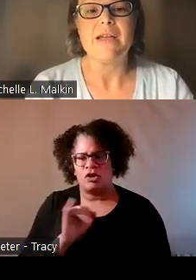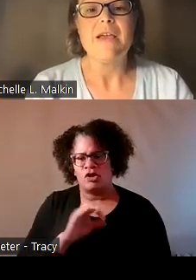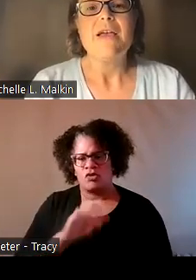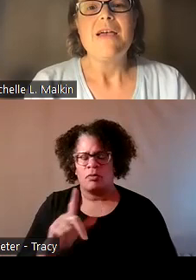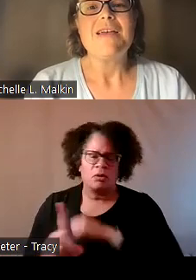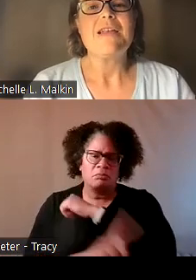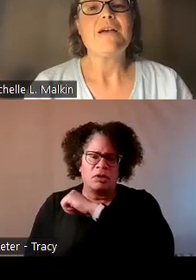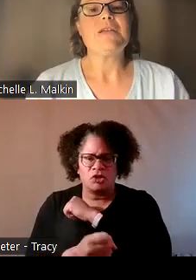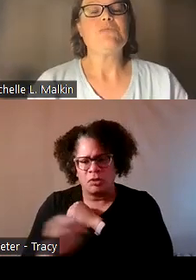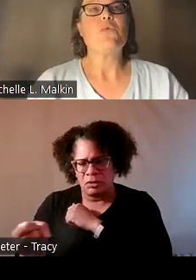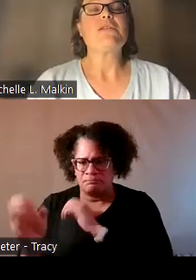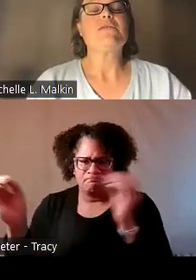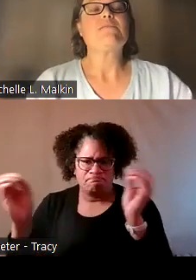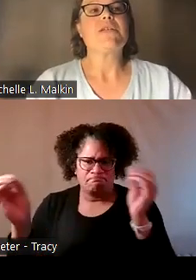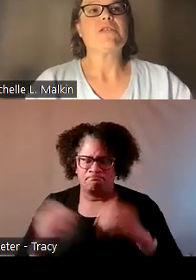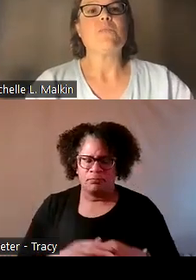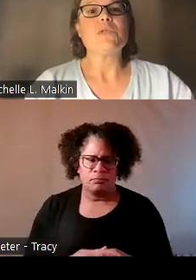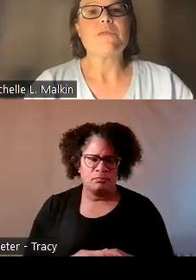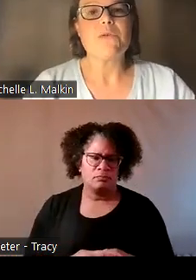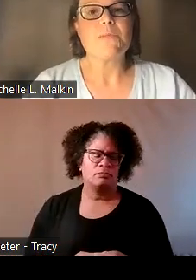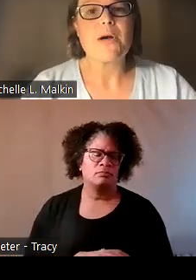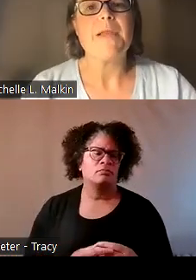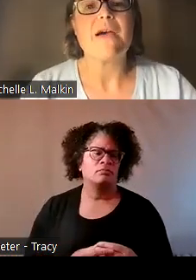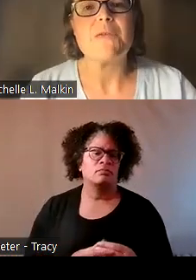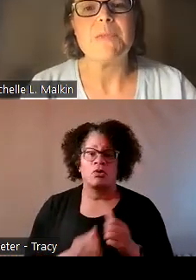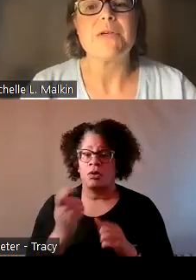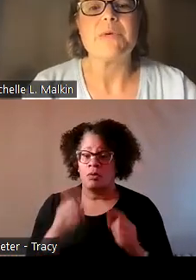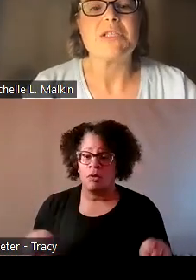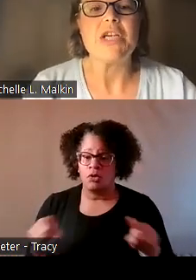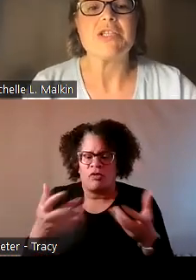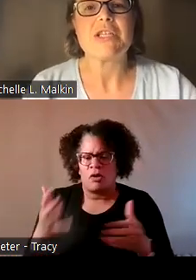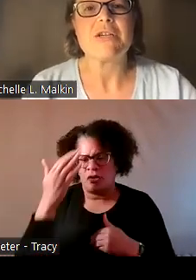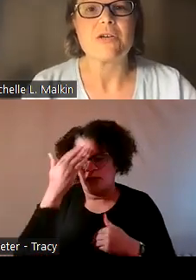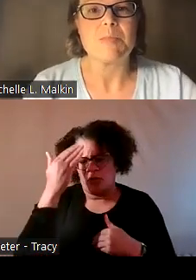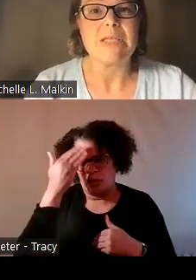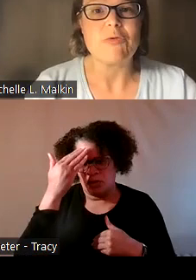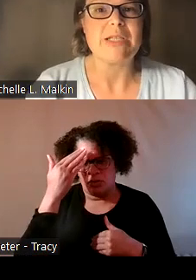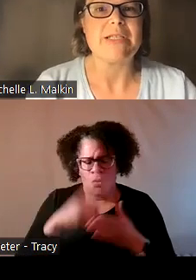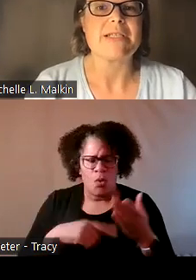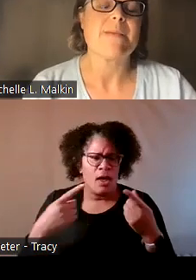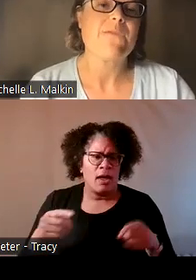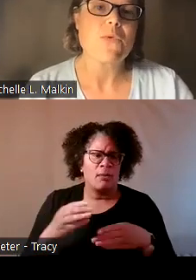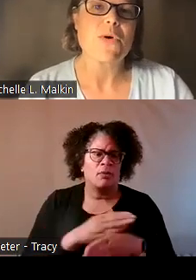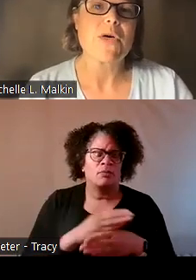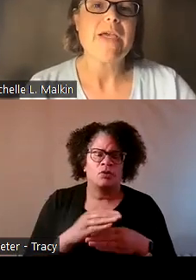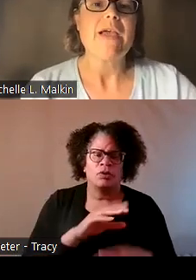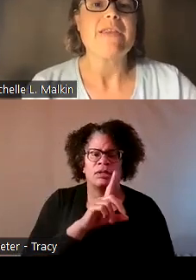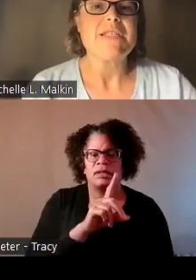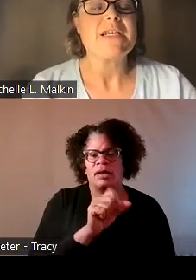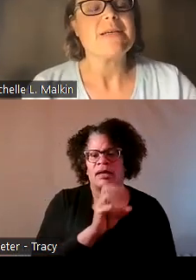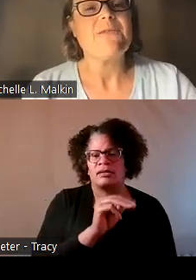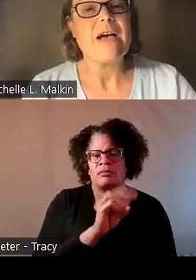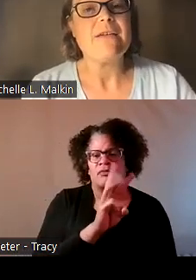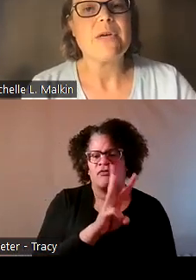that. And I want to mention, most of you probably are familiar with the change that occurred between the DSM-4 and